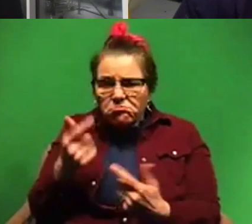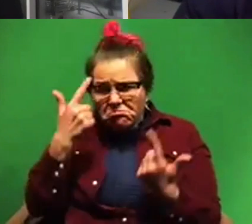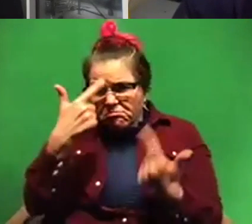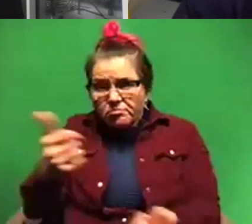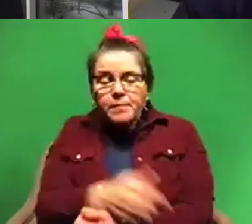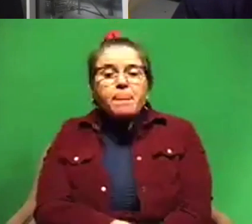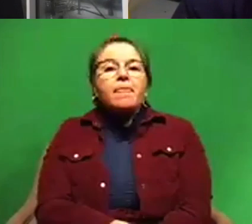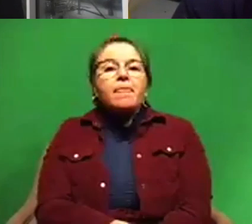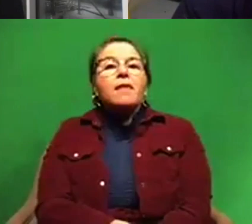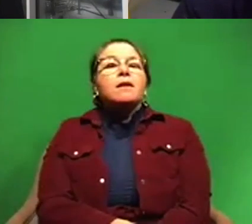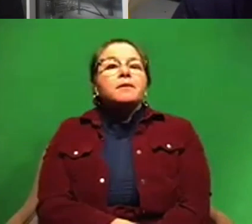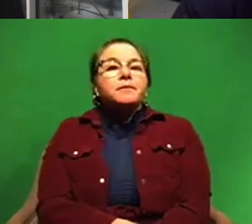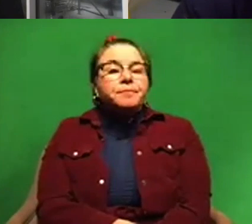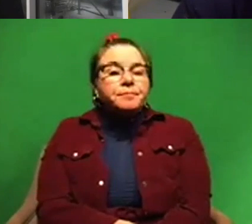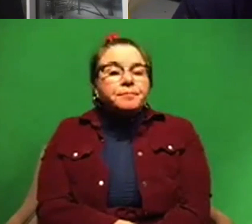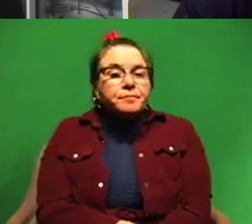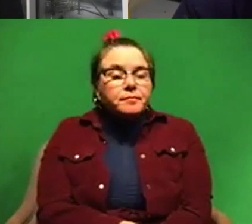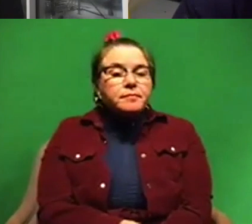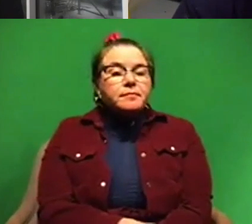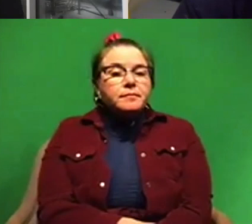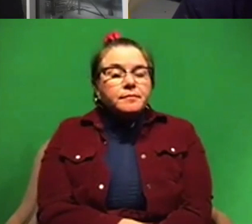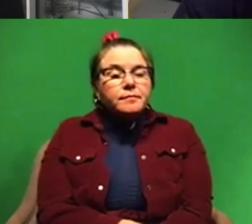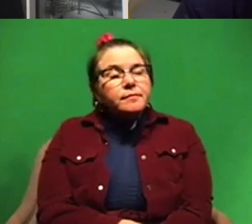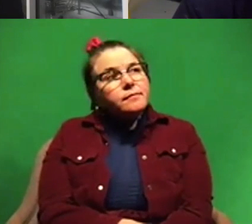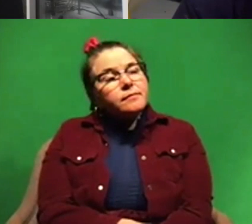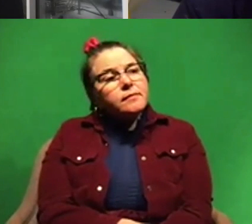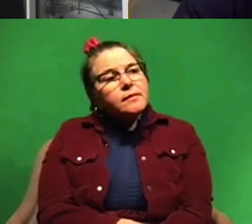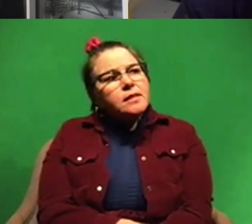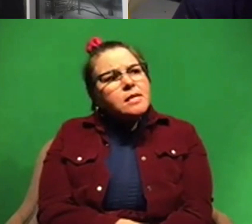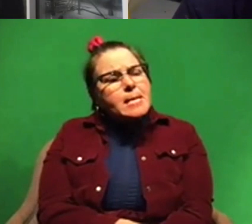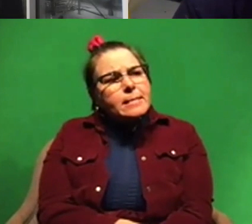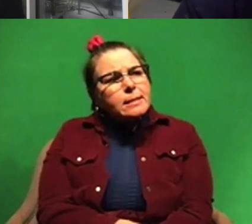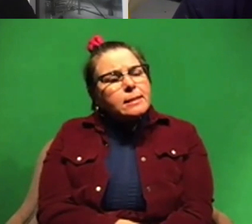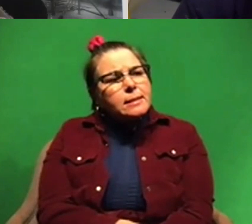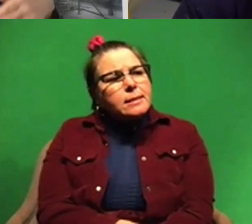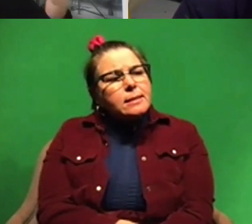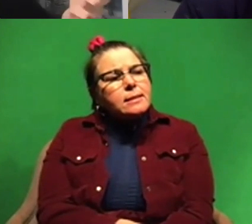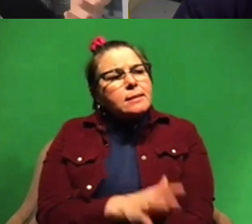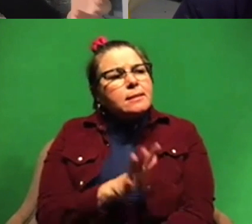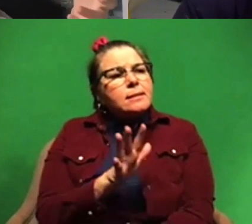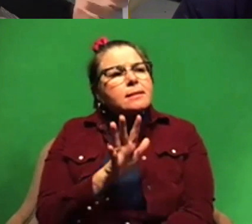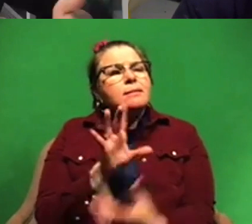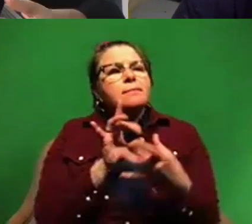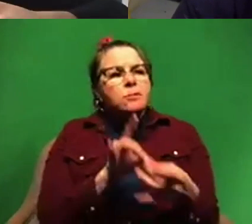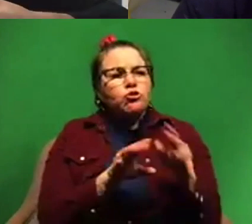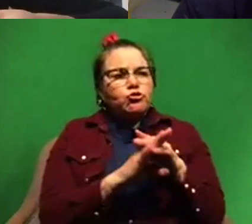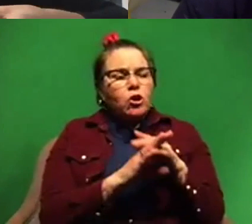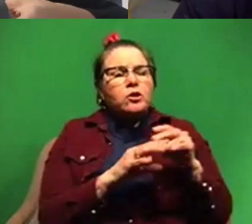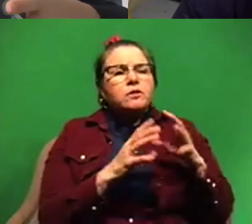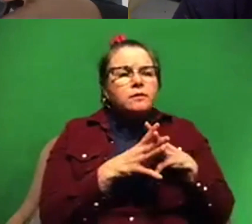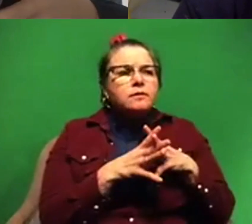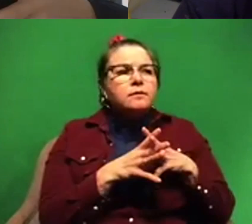okay. I think that about the sharks, it would be awesome if everybody took